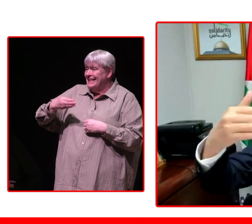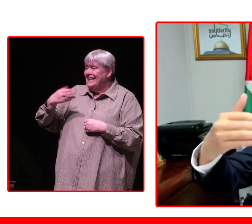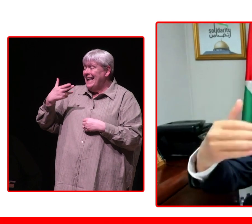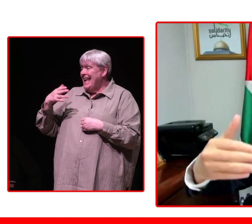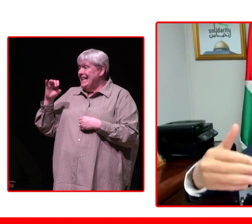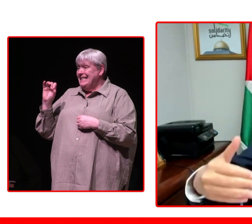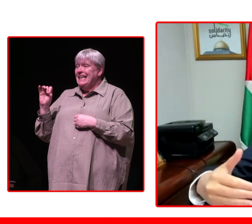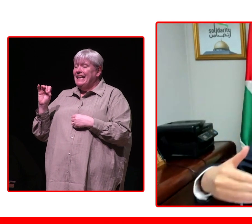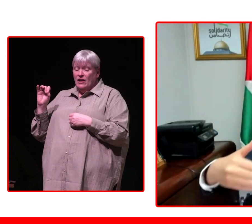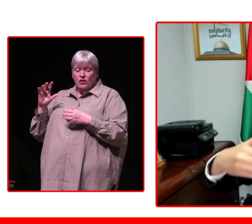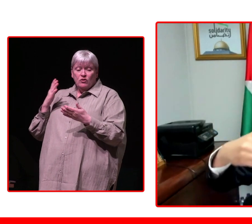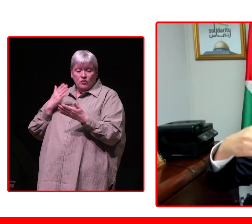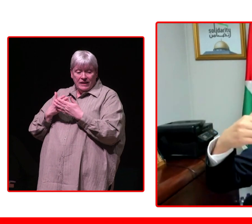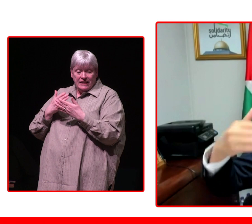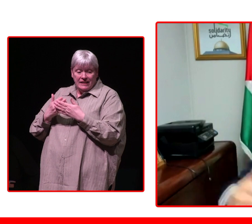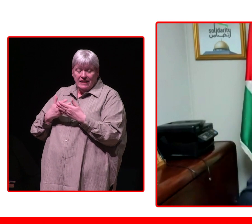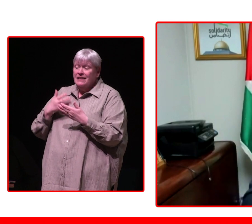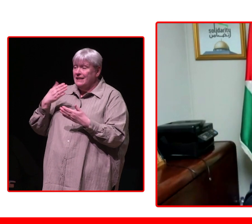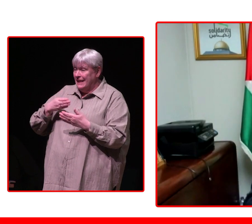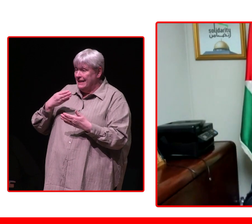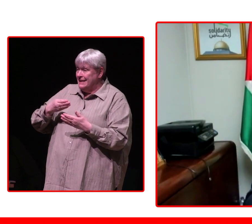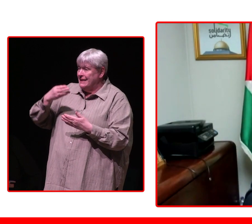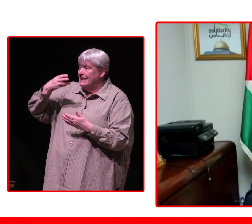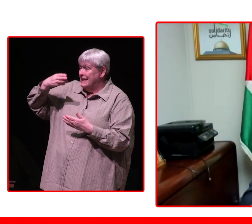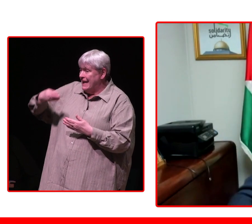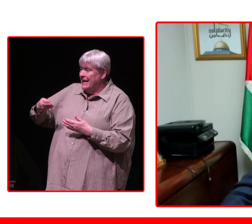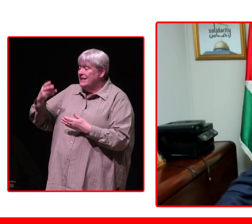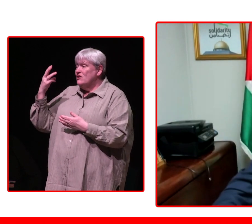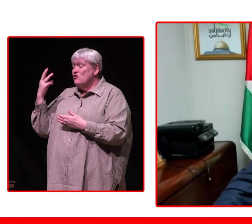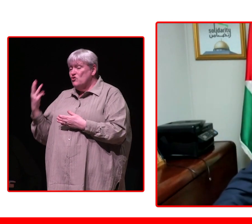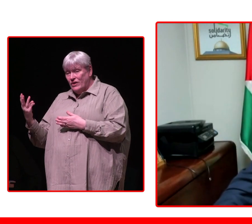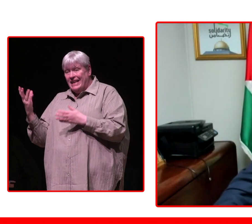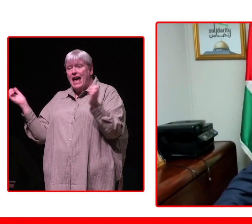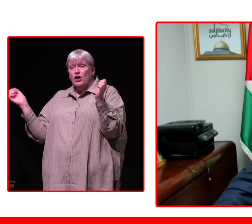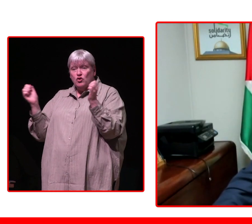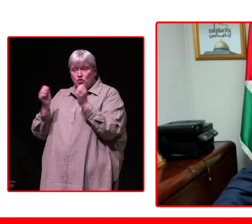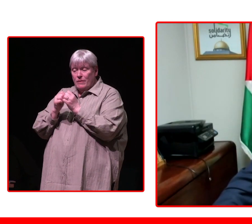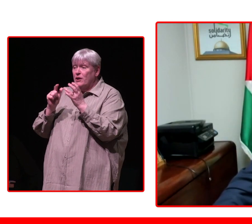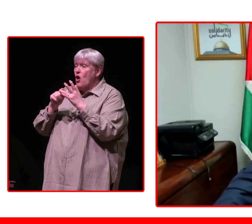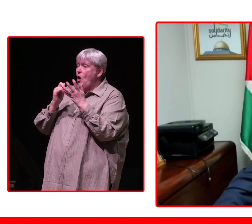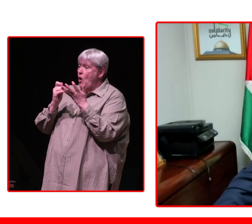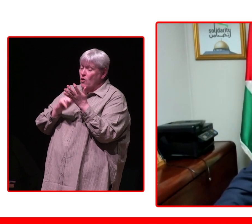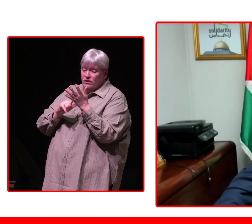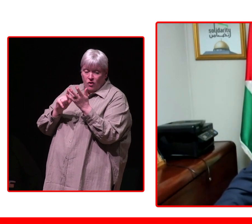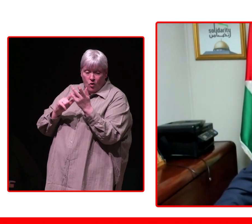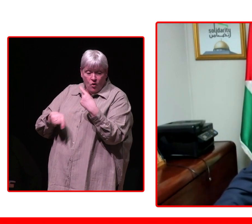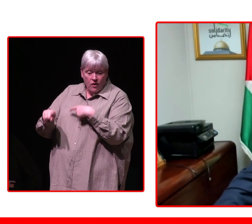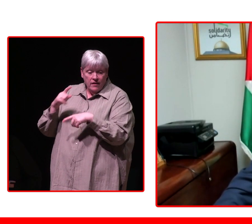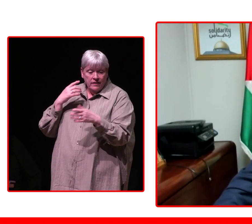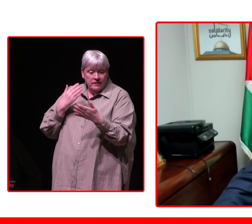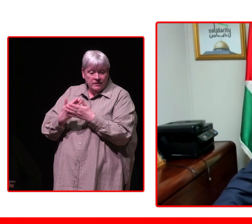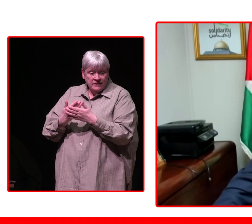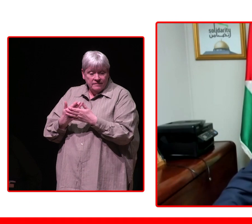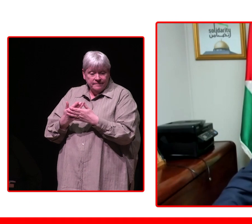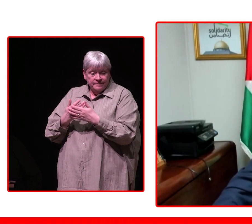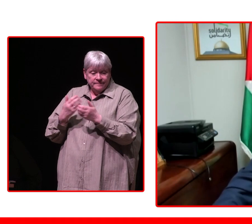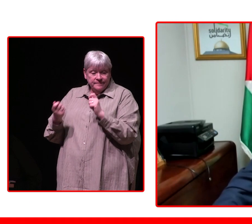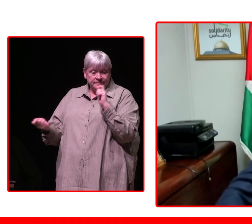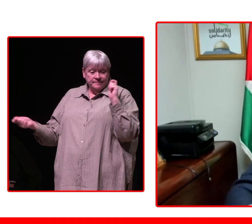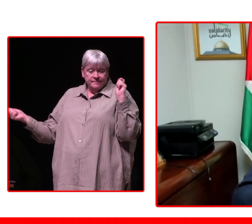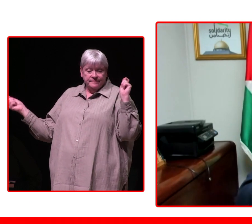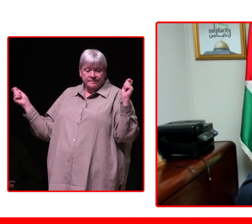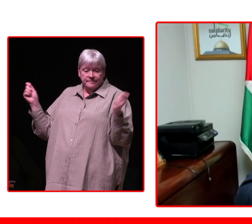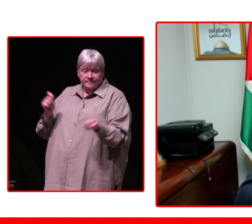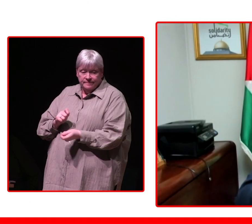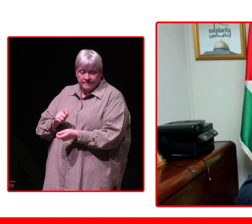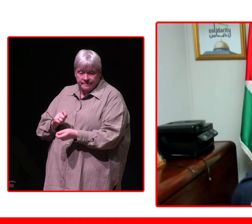by the 1993 Oslo agreements, which foresaw a Palestinian state on 1967 borders and with East Jerusalem as its capital